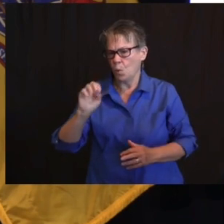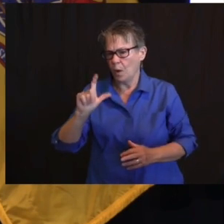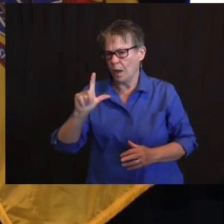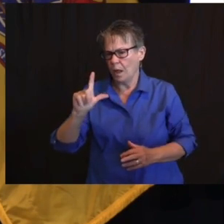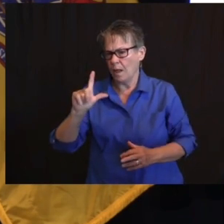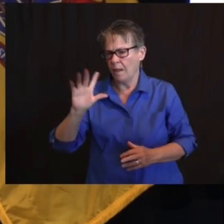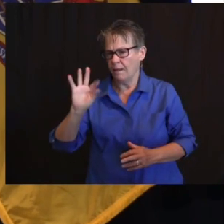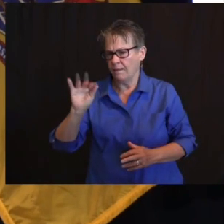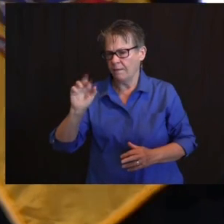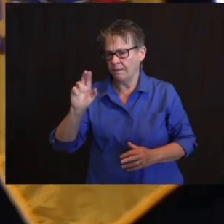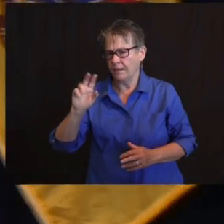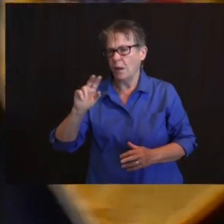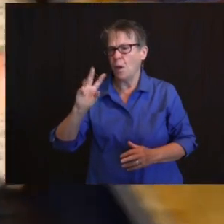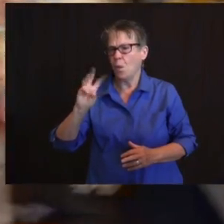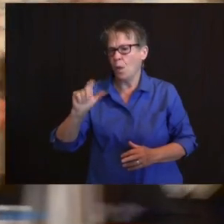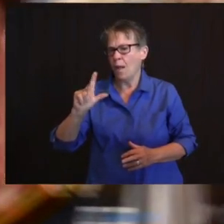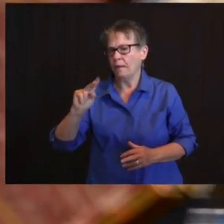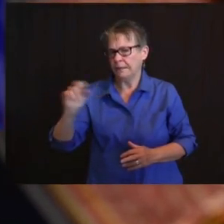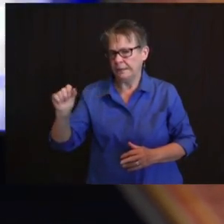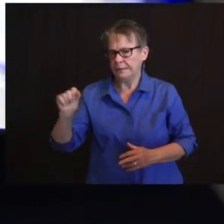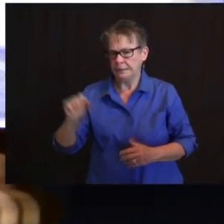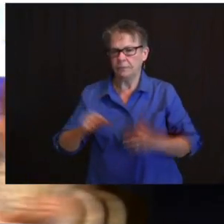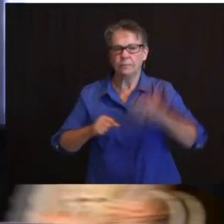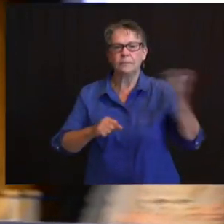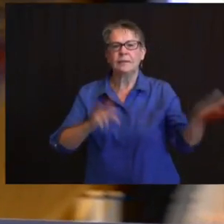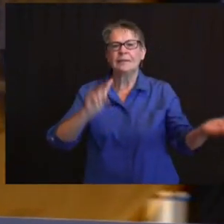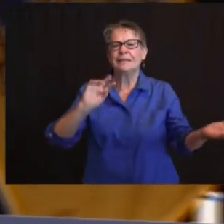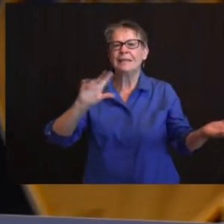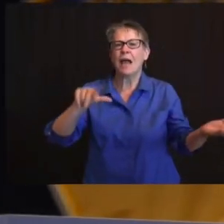welcome Deandra Cameron. Deandra?